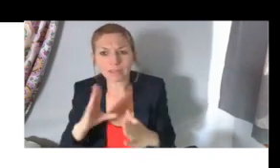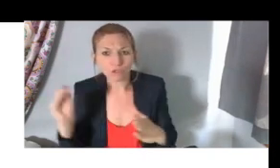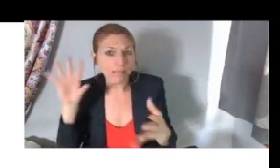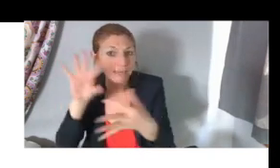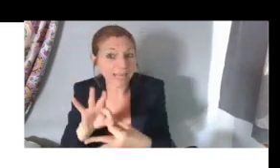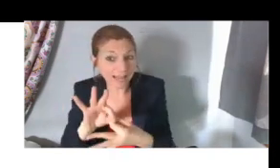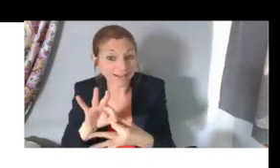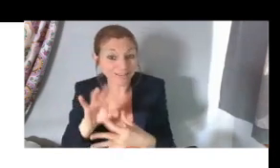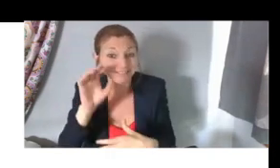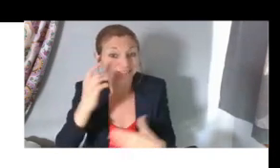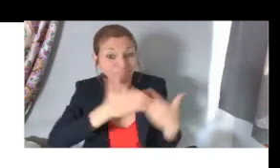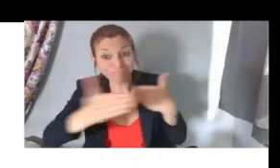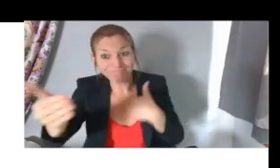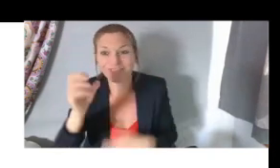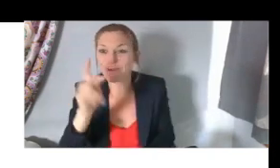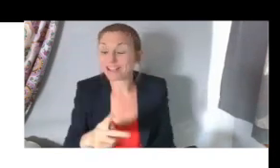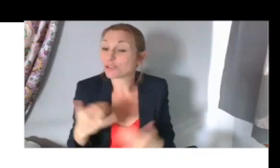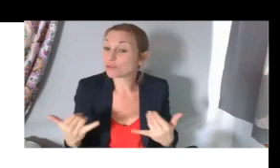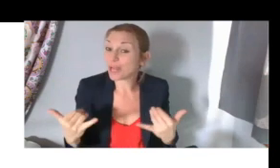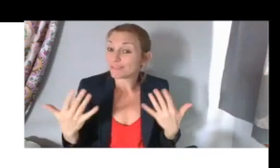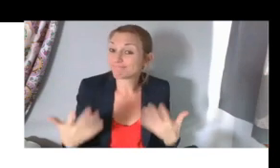for today, and we look forward to